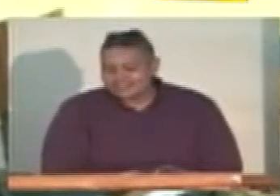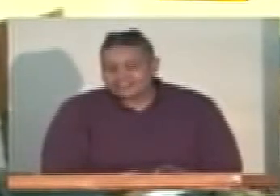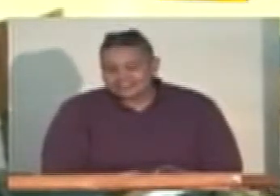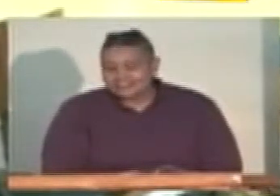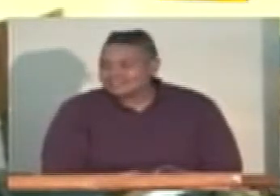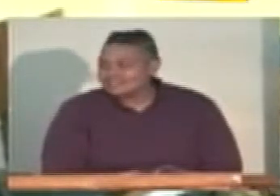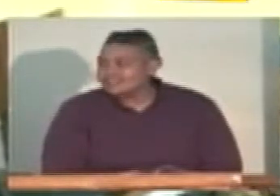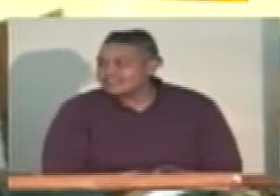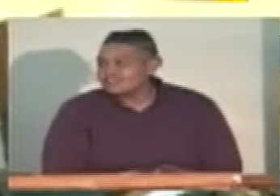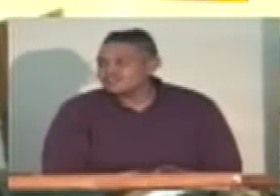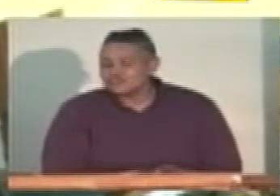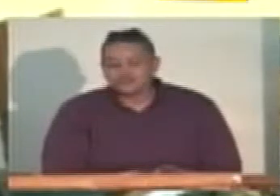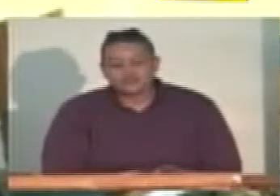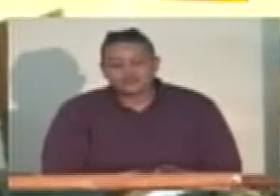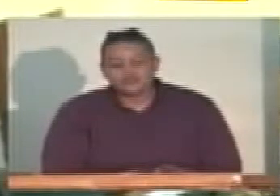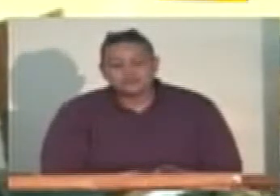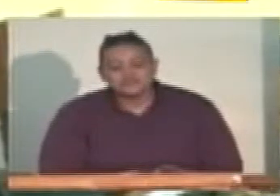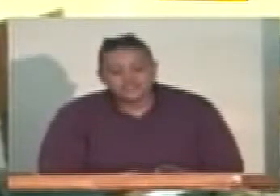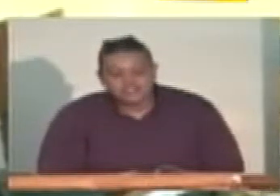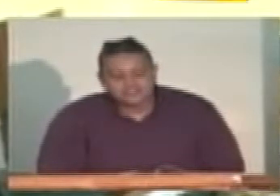Mr. Speaker,